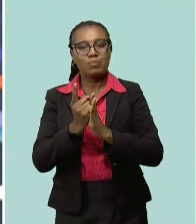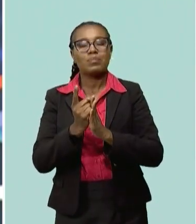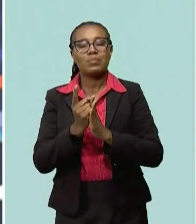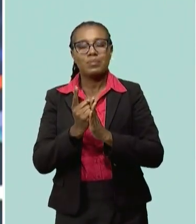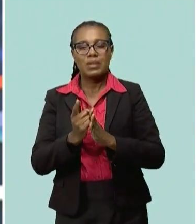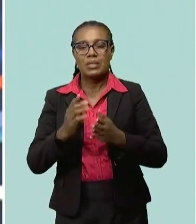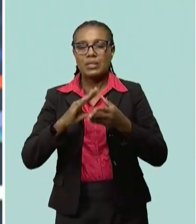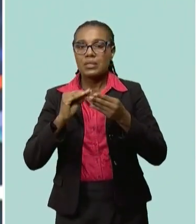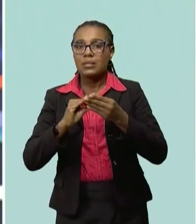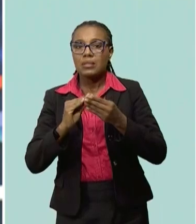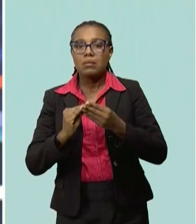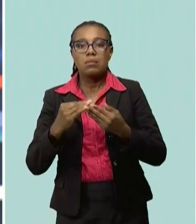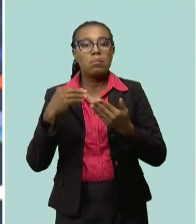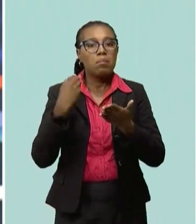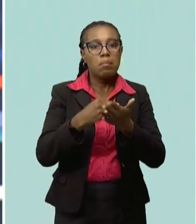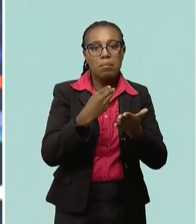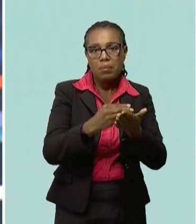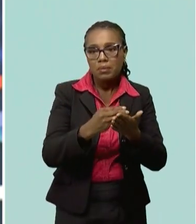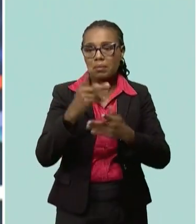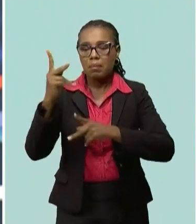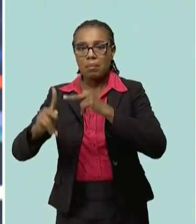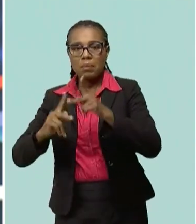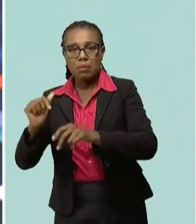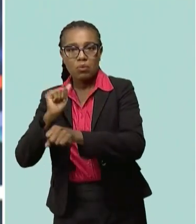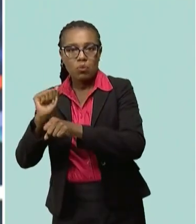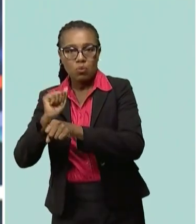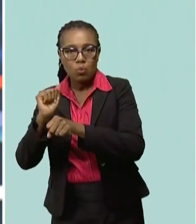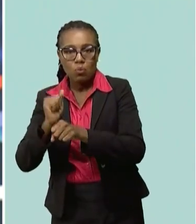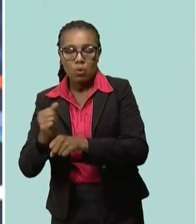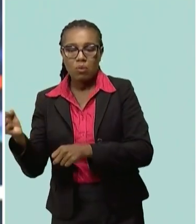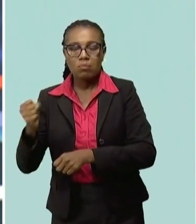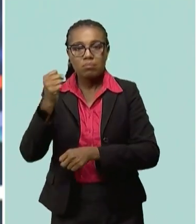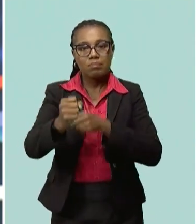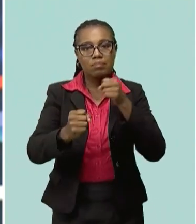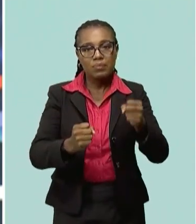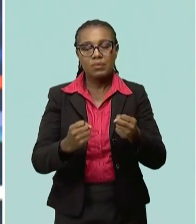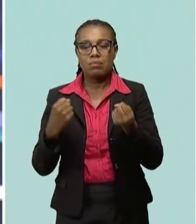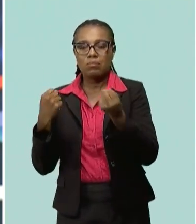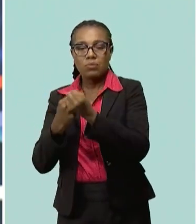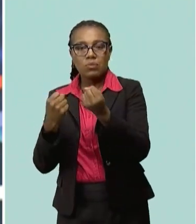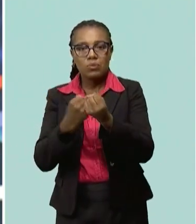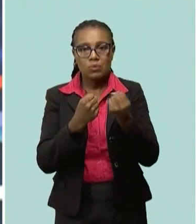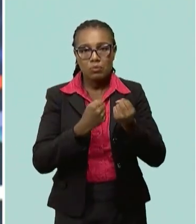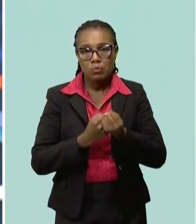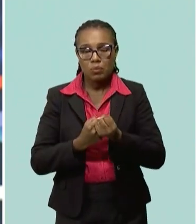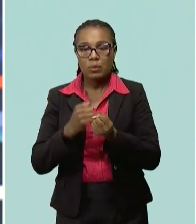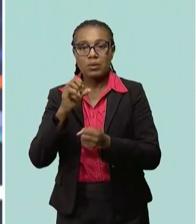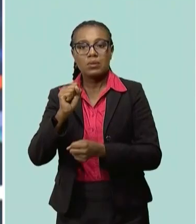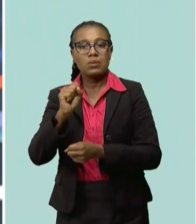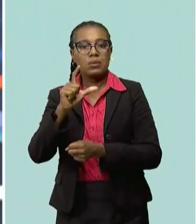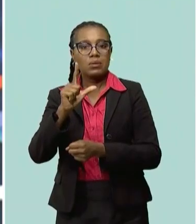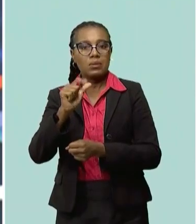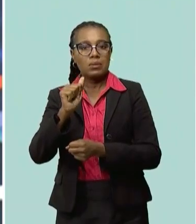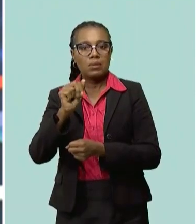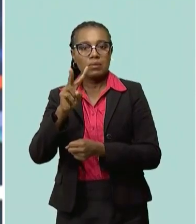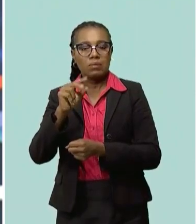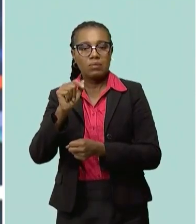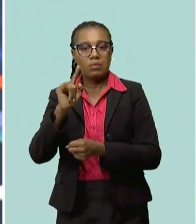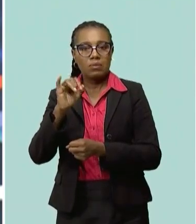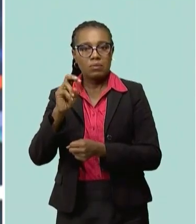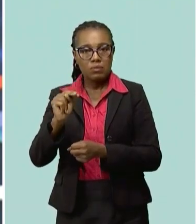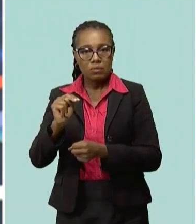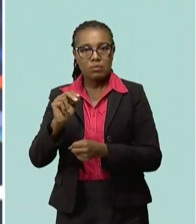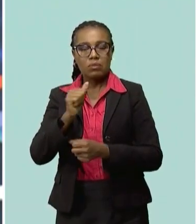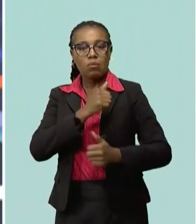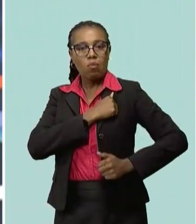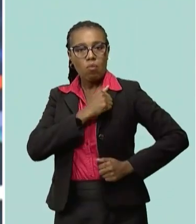financial and human resources will be allocated to deal with the issue. He says the Salvation Army and the Clyde Gollop Shelter will